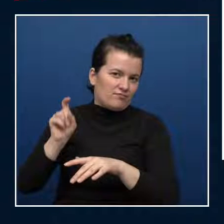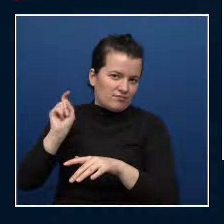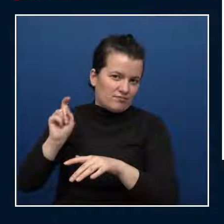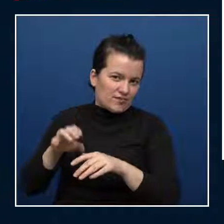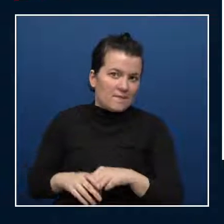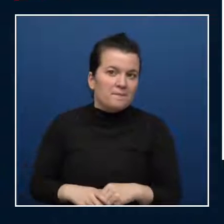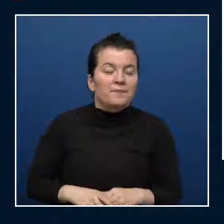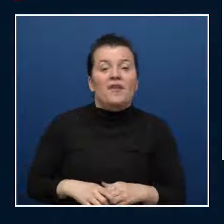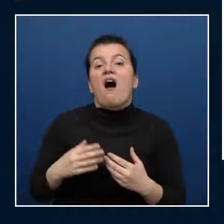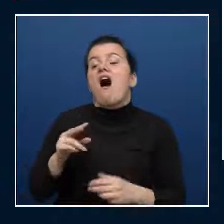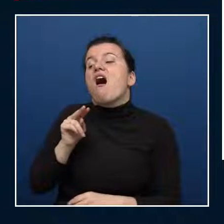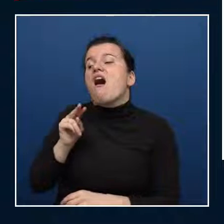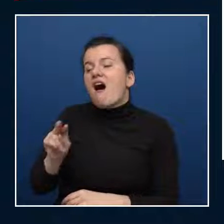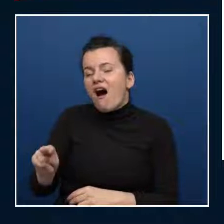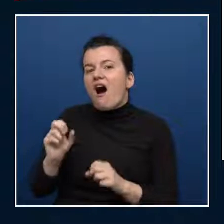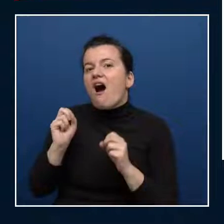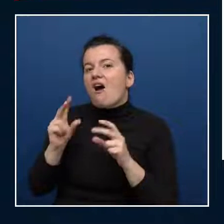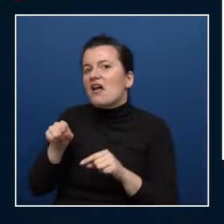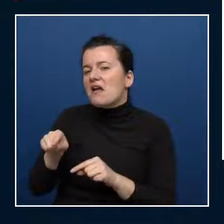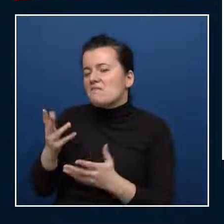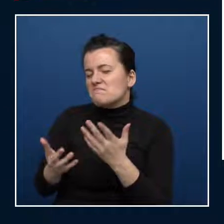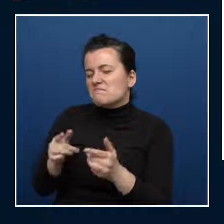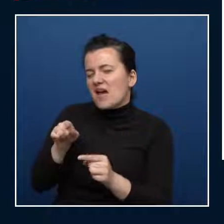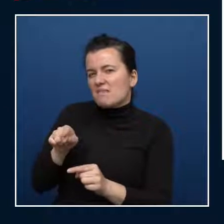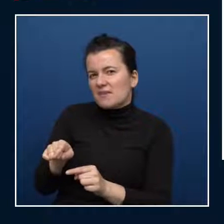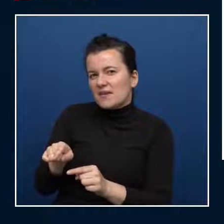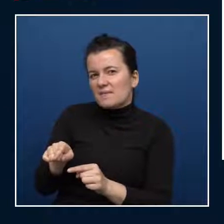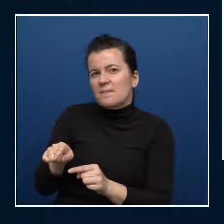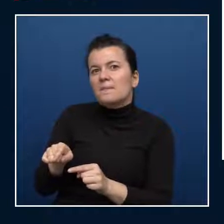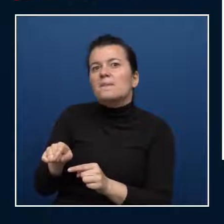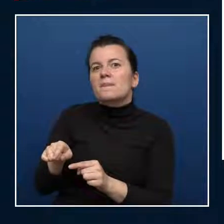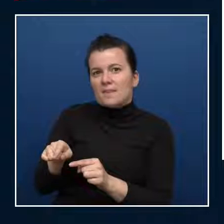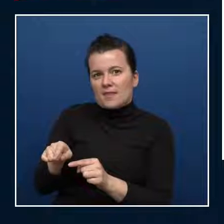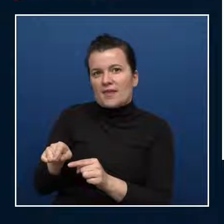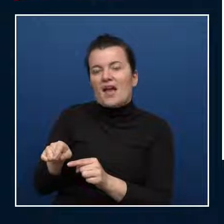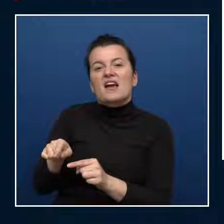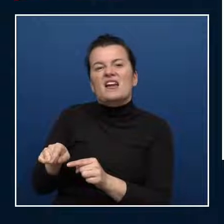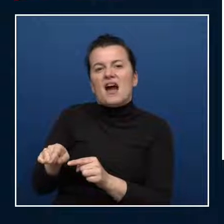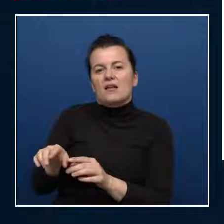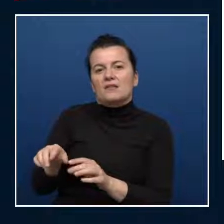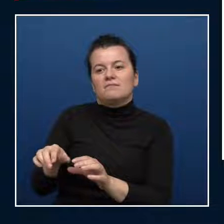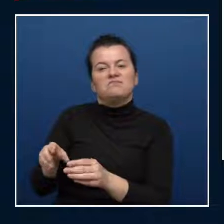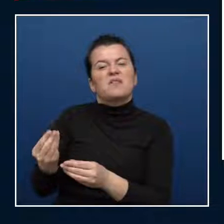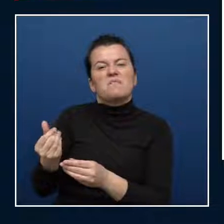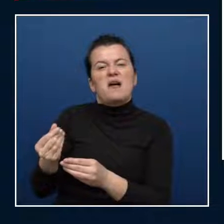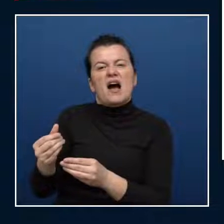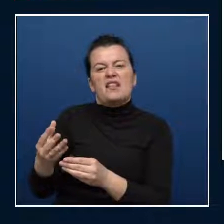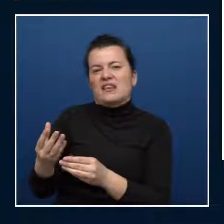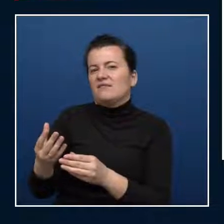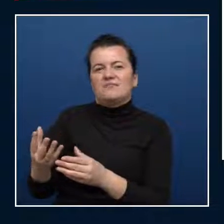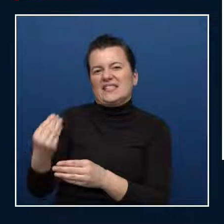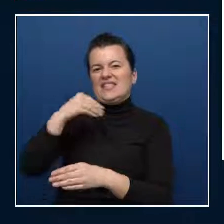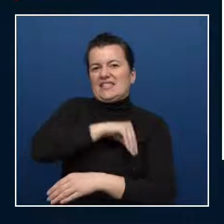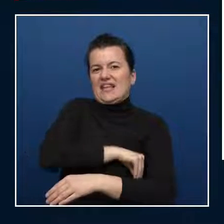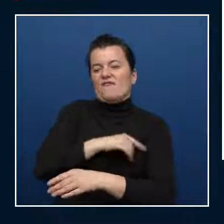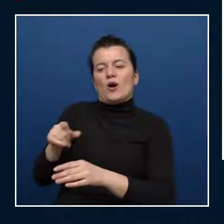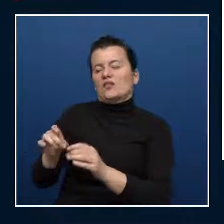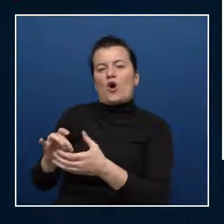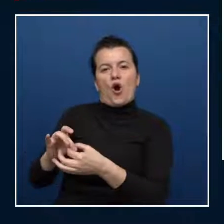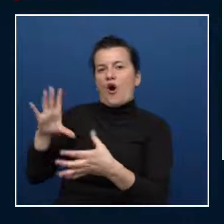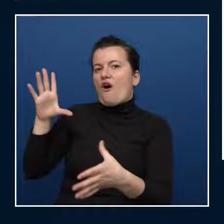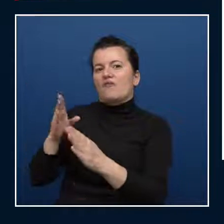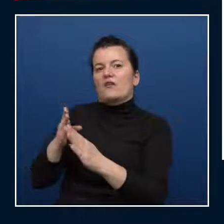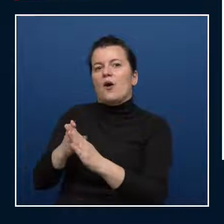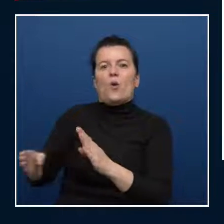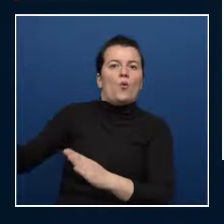away with. That endpoint maybe is one that I could scale back, save myself some money. Or potentially it's an area of growth for your